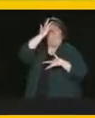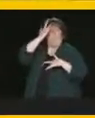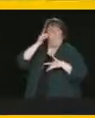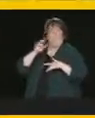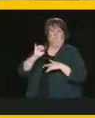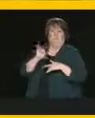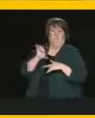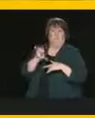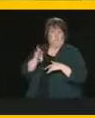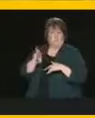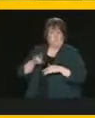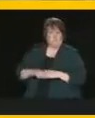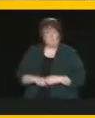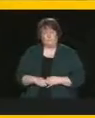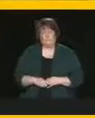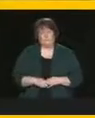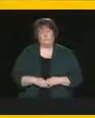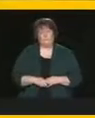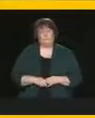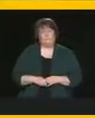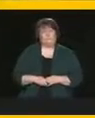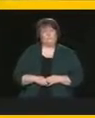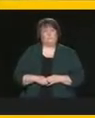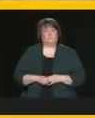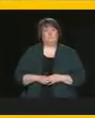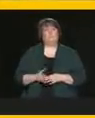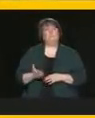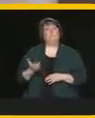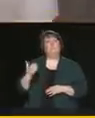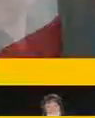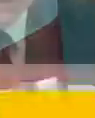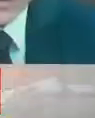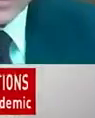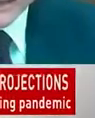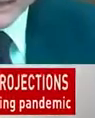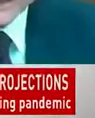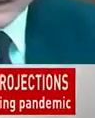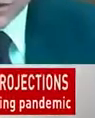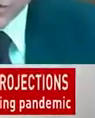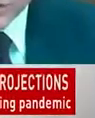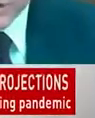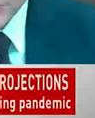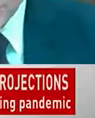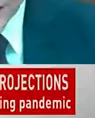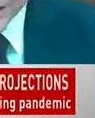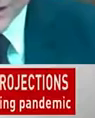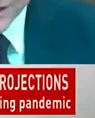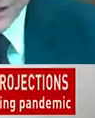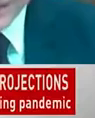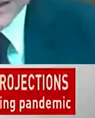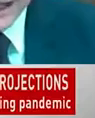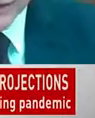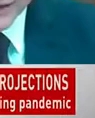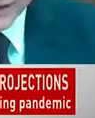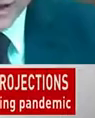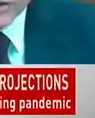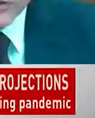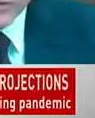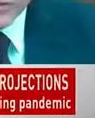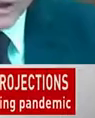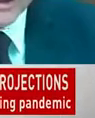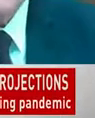Slide 7. Based on available information, some individuals are at so you can increased click risk of through the severe multiple illness, pages depending in the on gallery. I just want